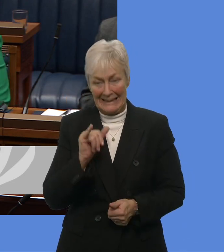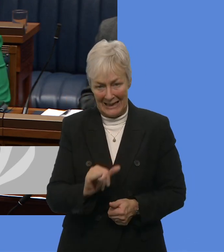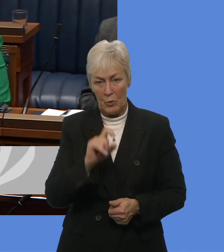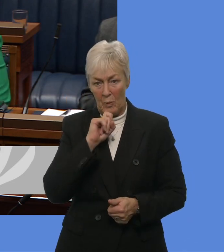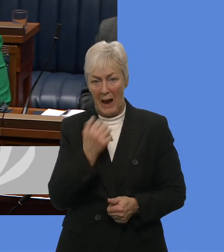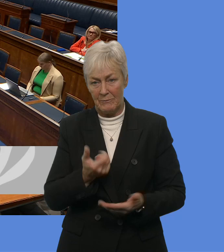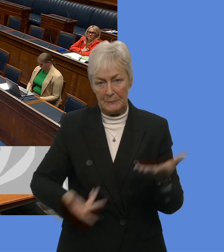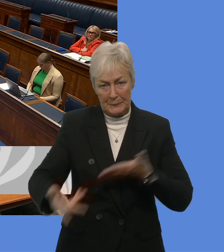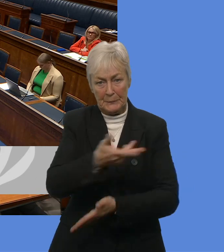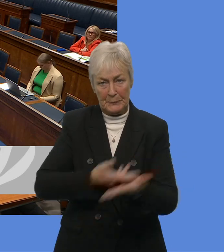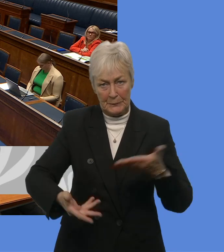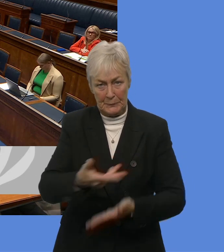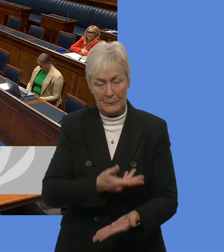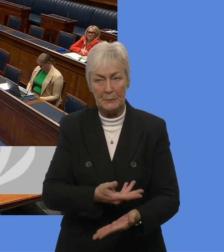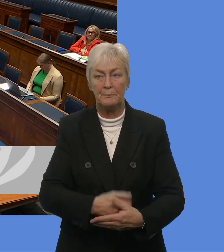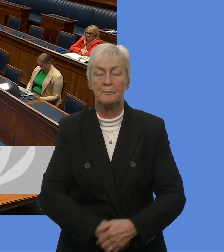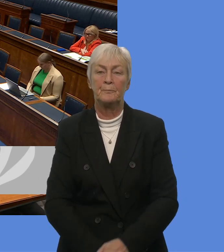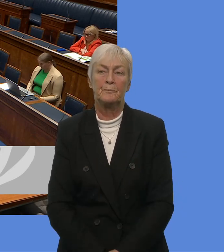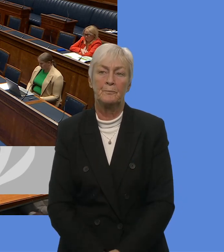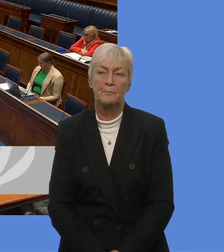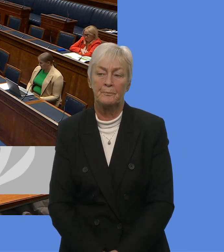those targets set down.